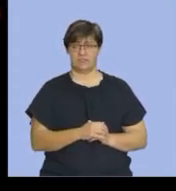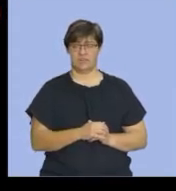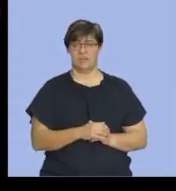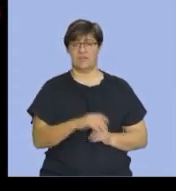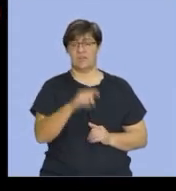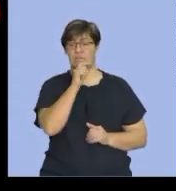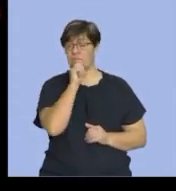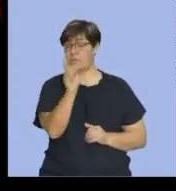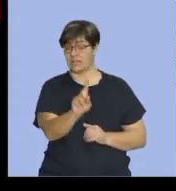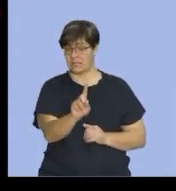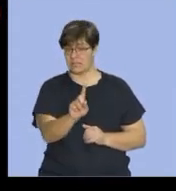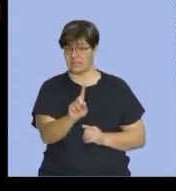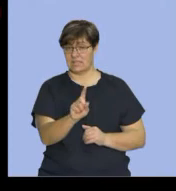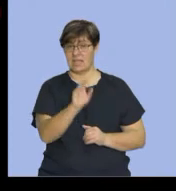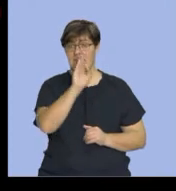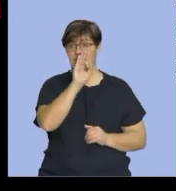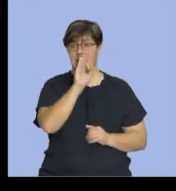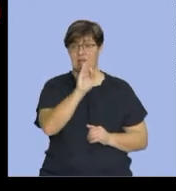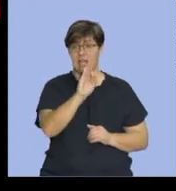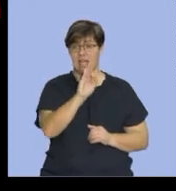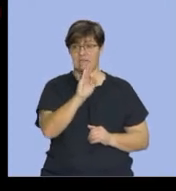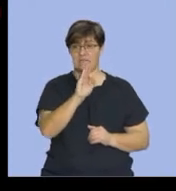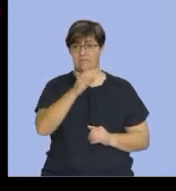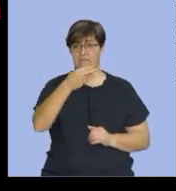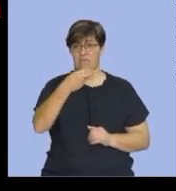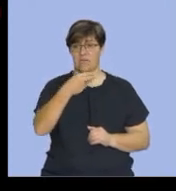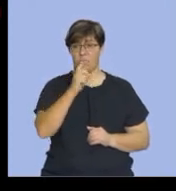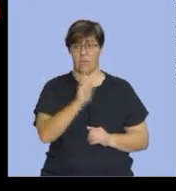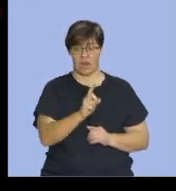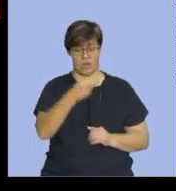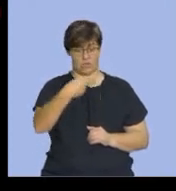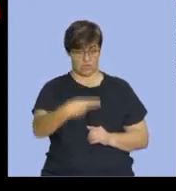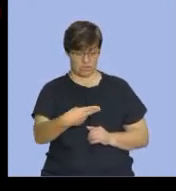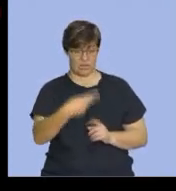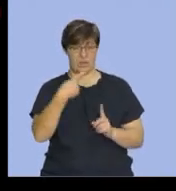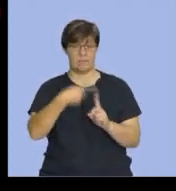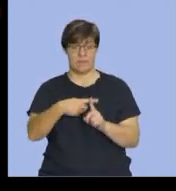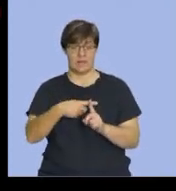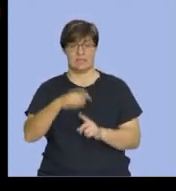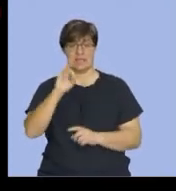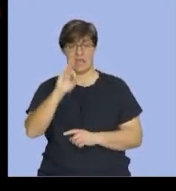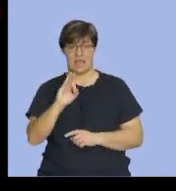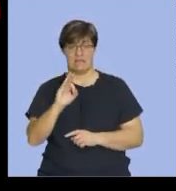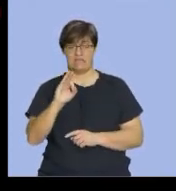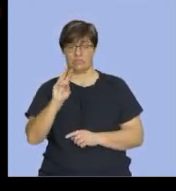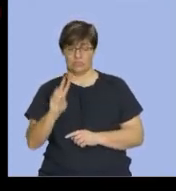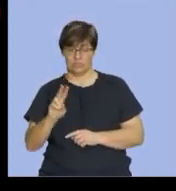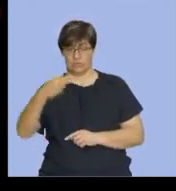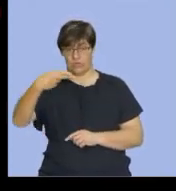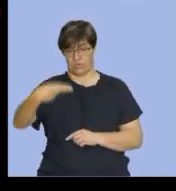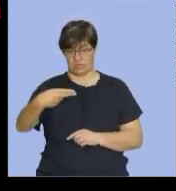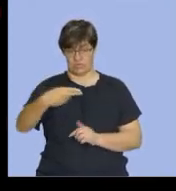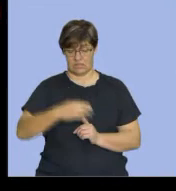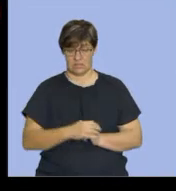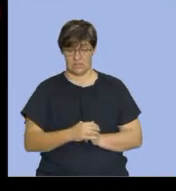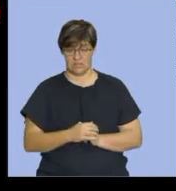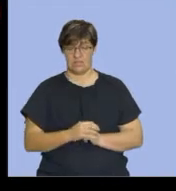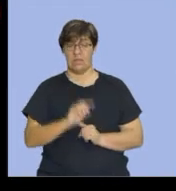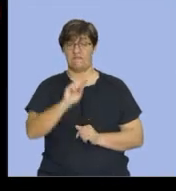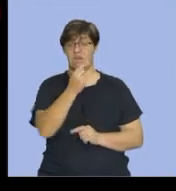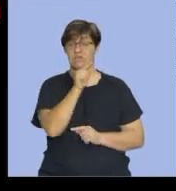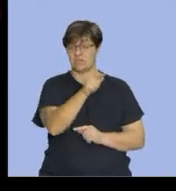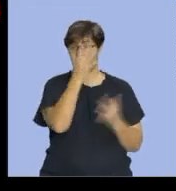which means I'm going to add the first horizontal with the second horizontal. The